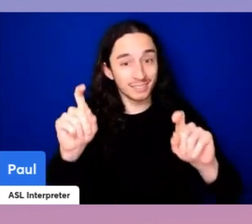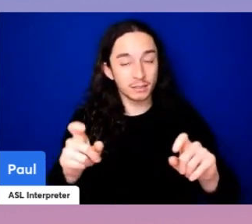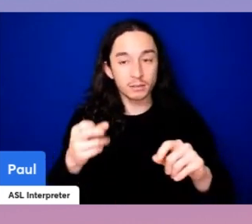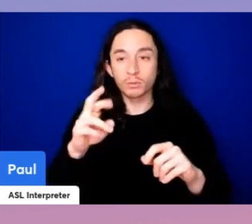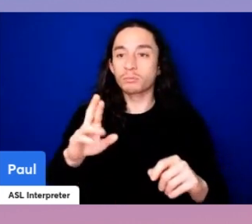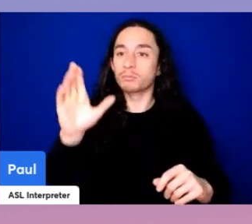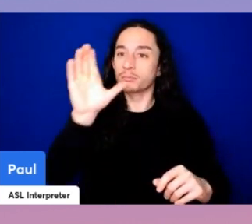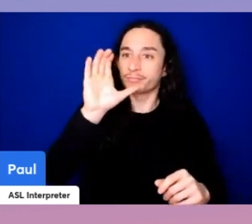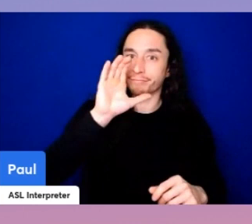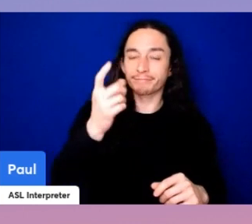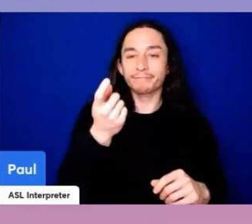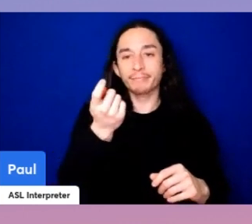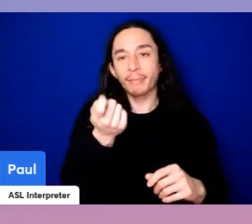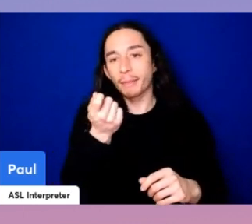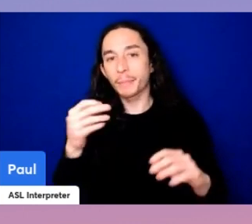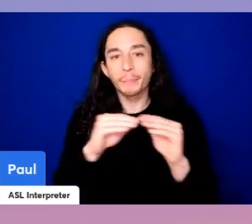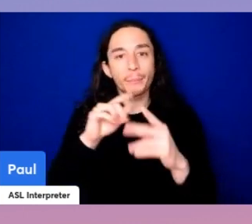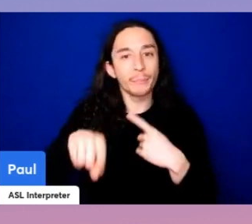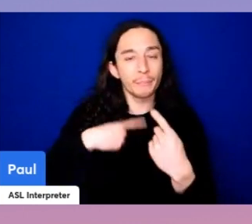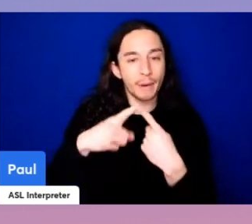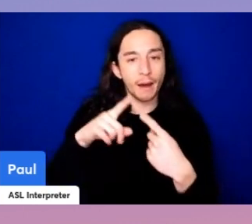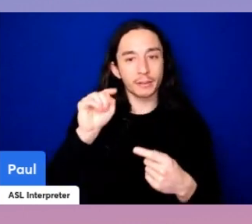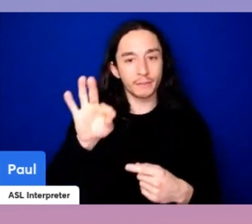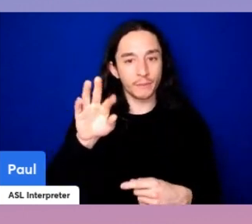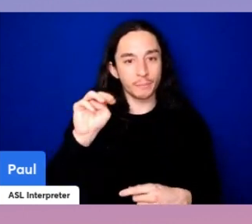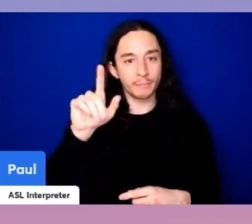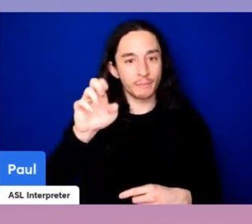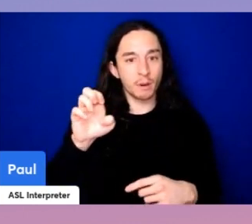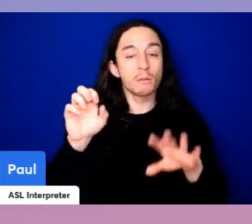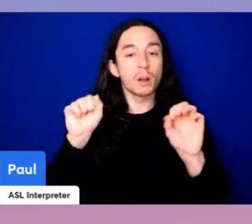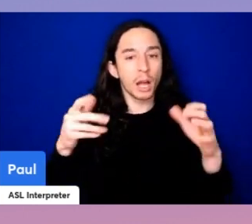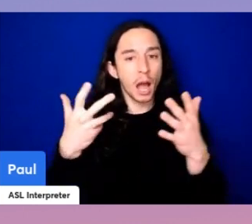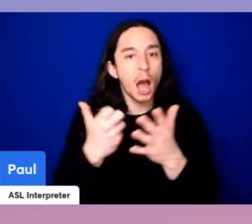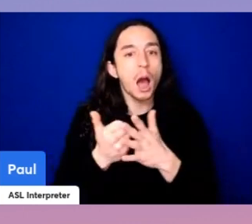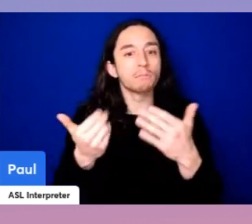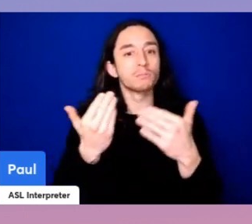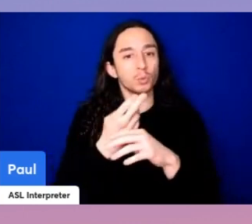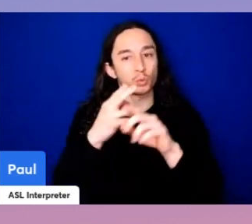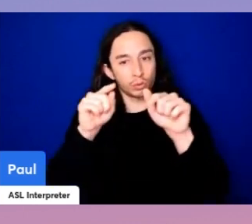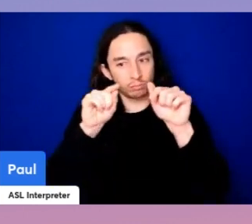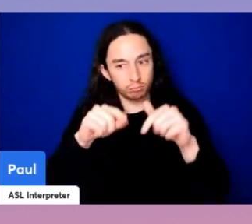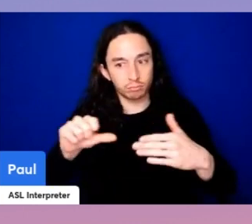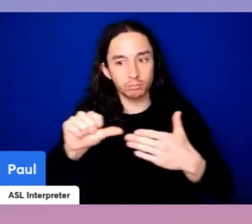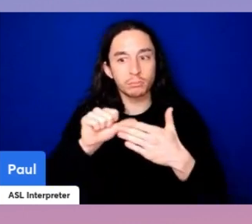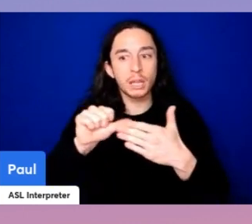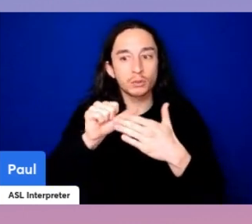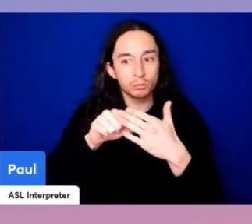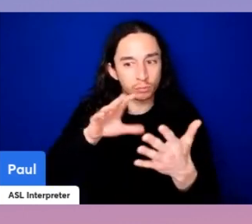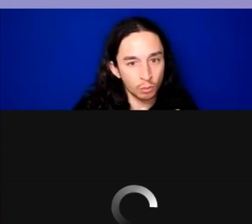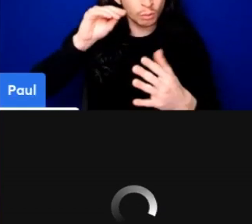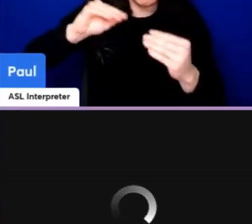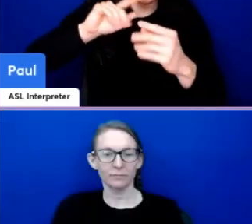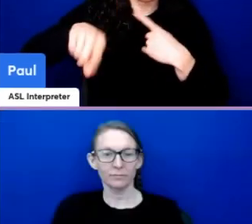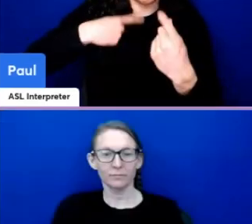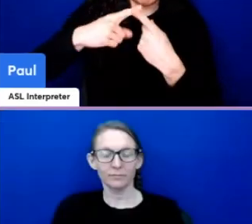Terraform modules. So you can use this page to learn more about the Terraform modules.